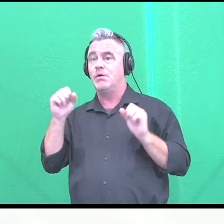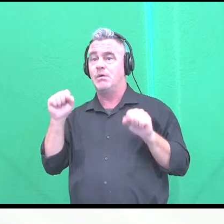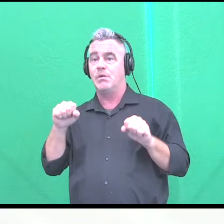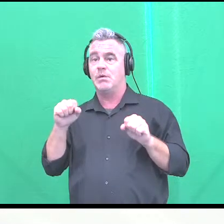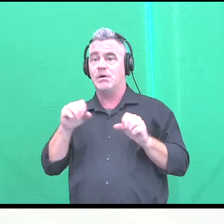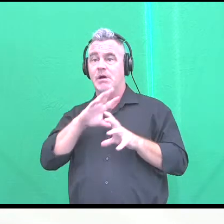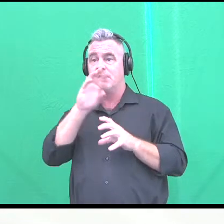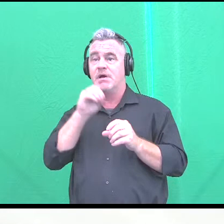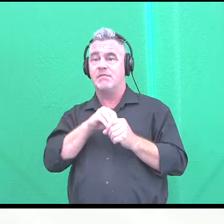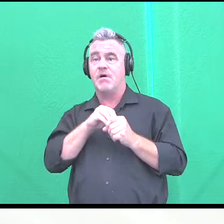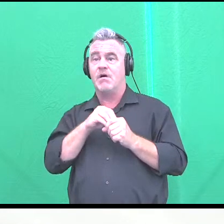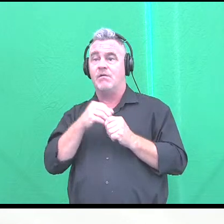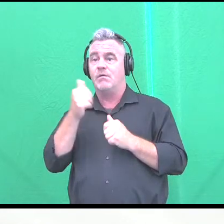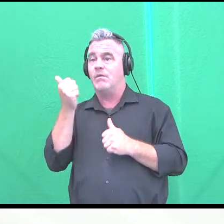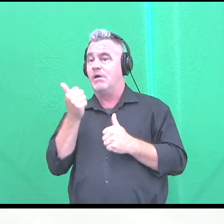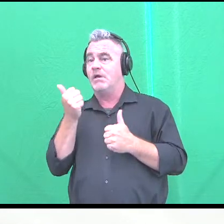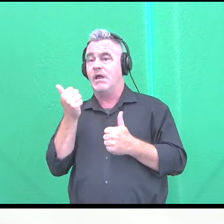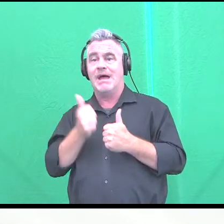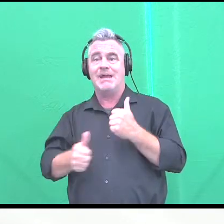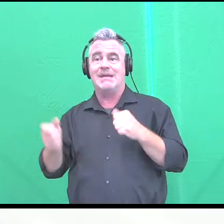conversation with us at any time.